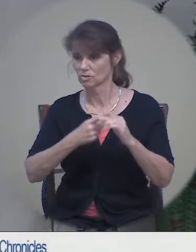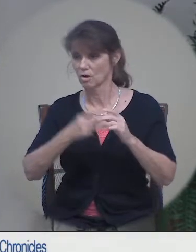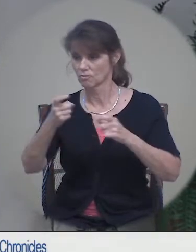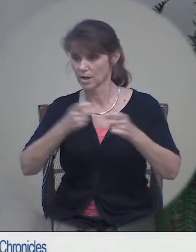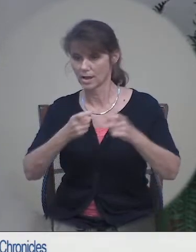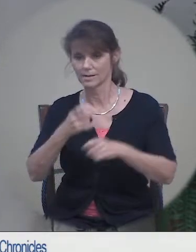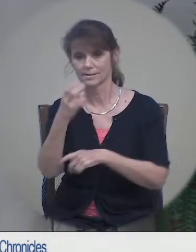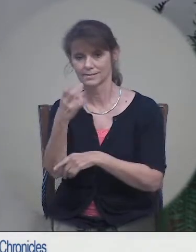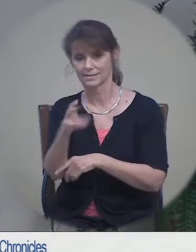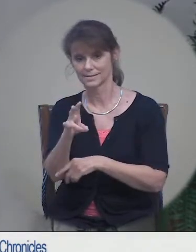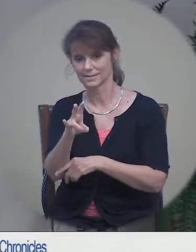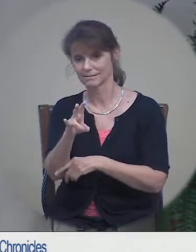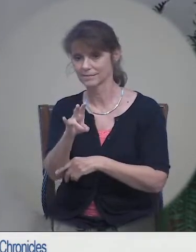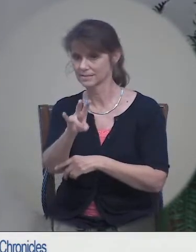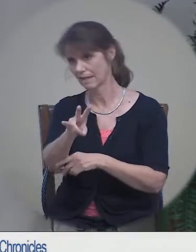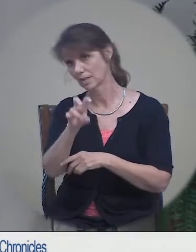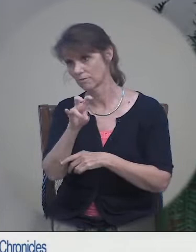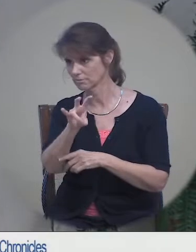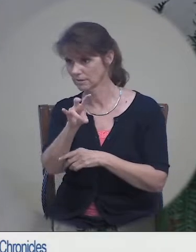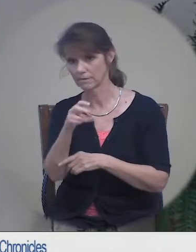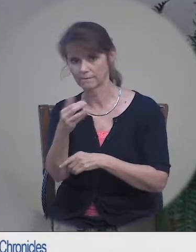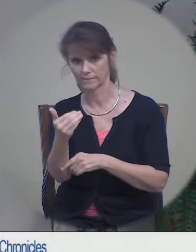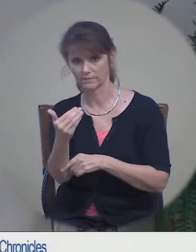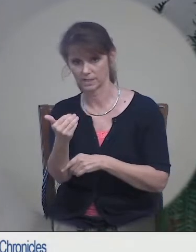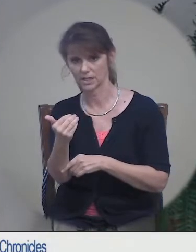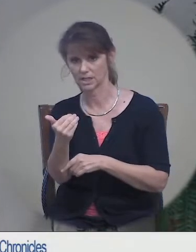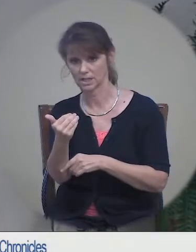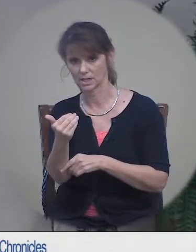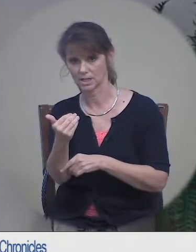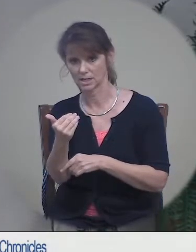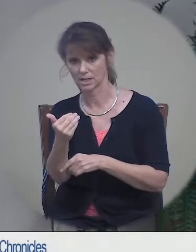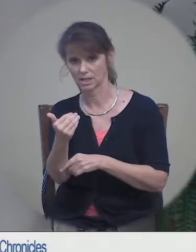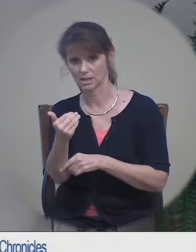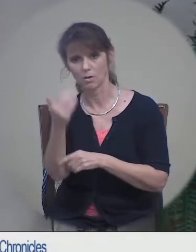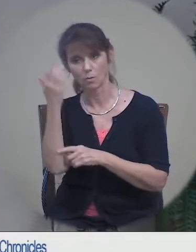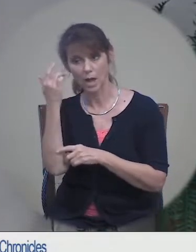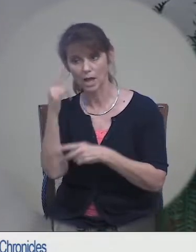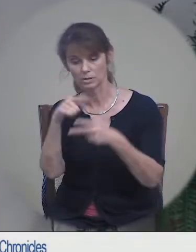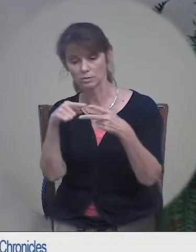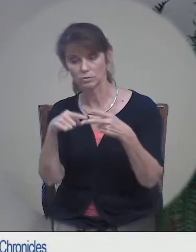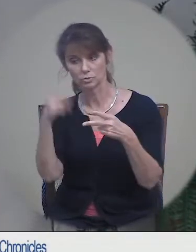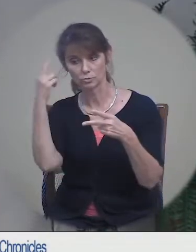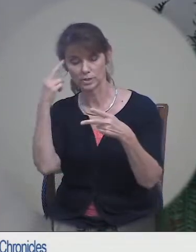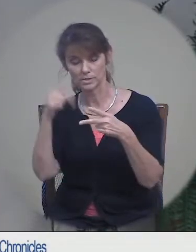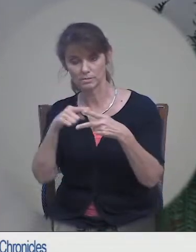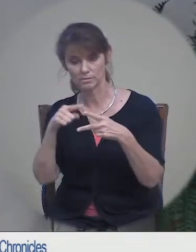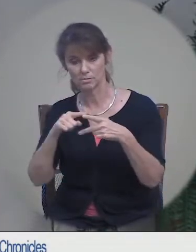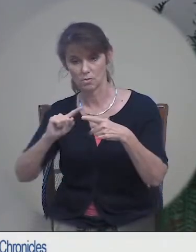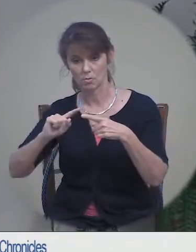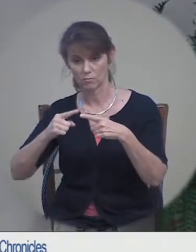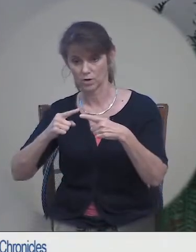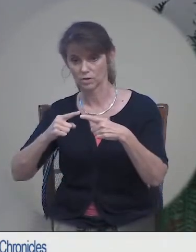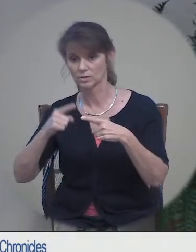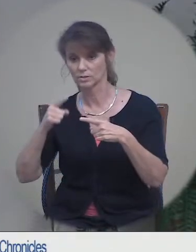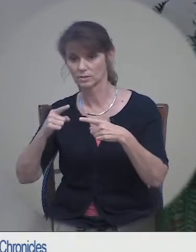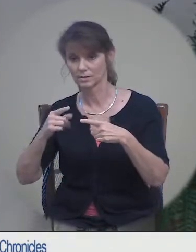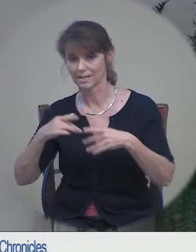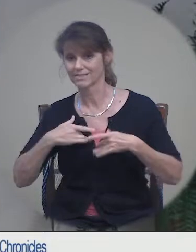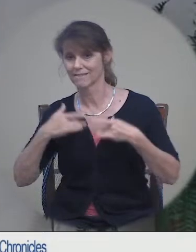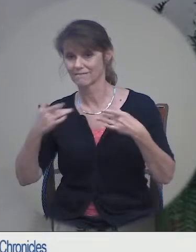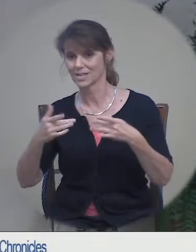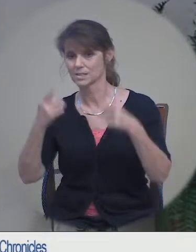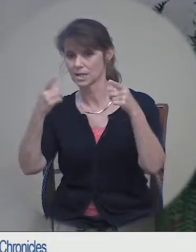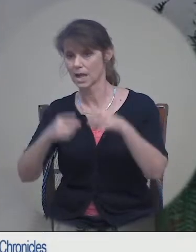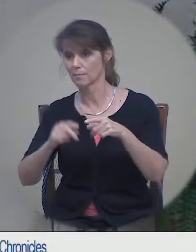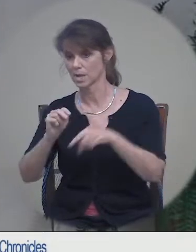And the reason they do that is really two main factors. One, they looked at the events in the north